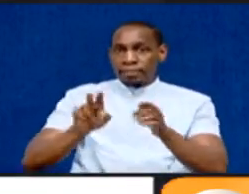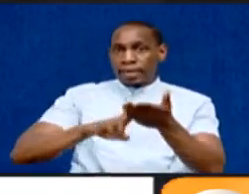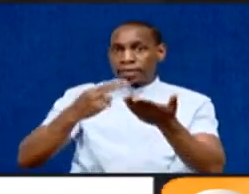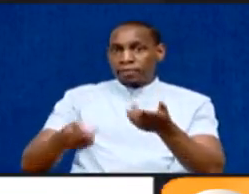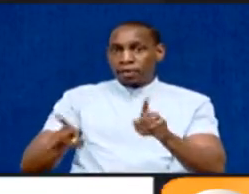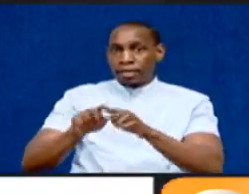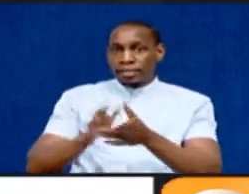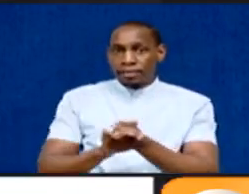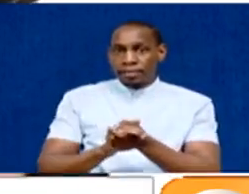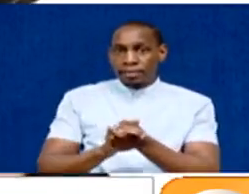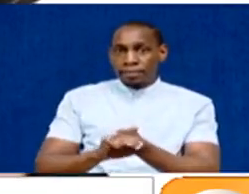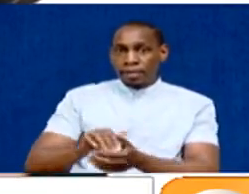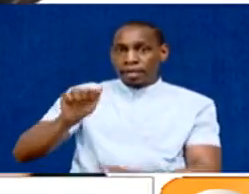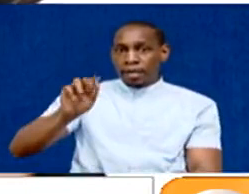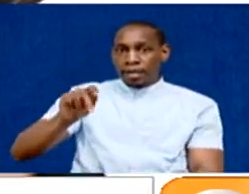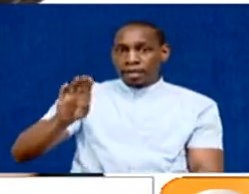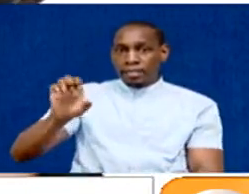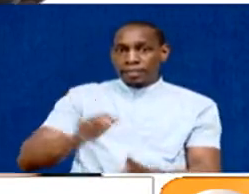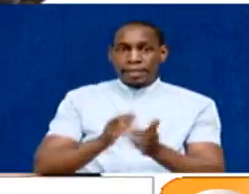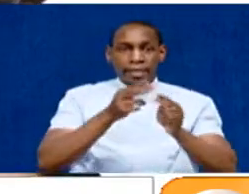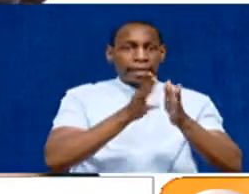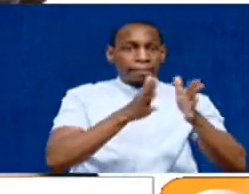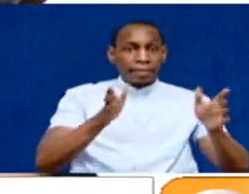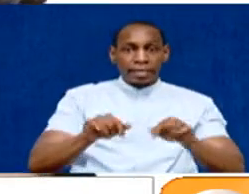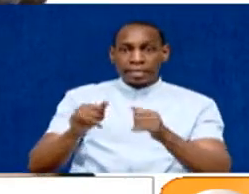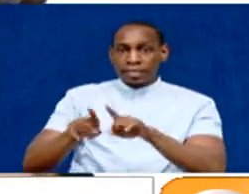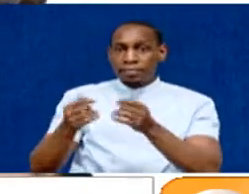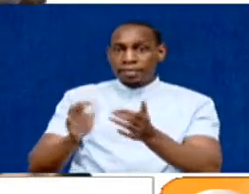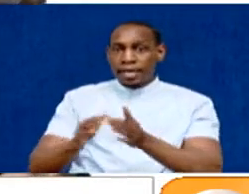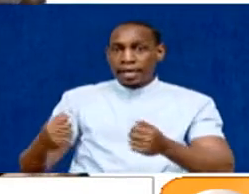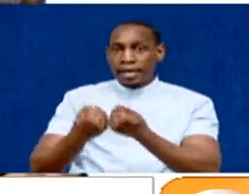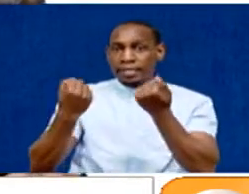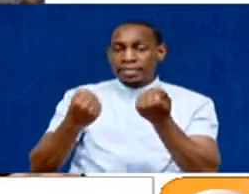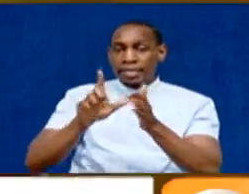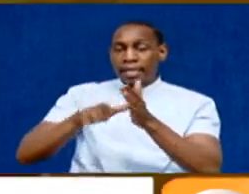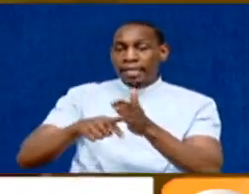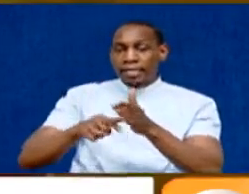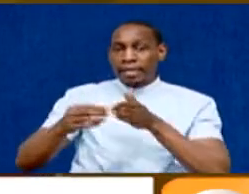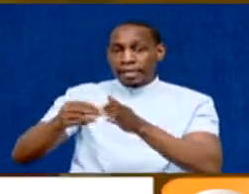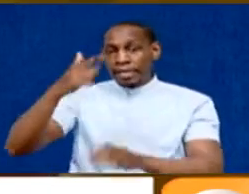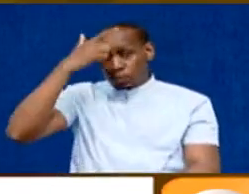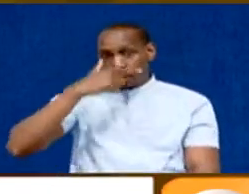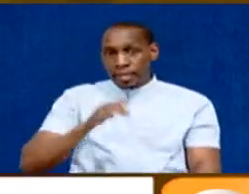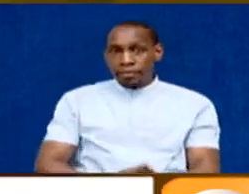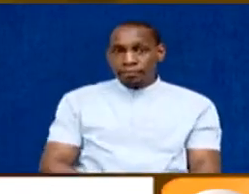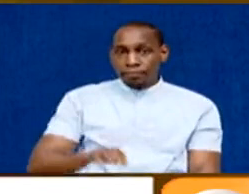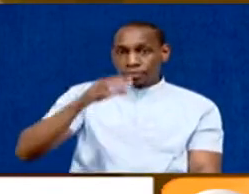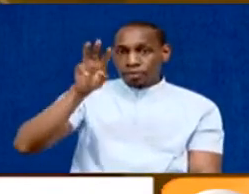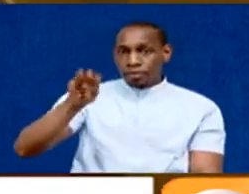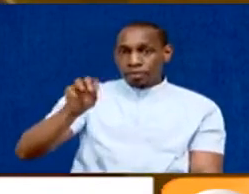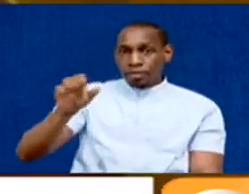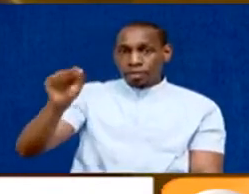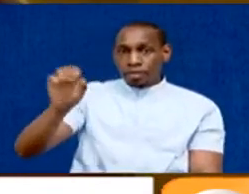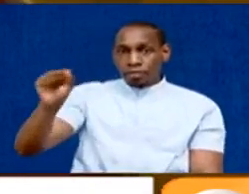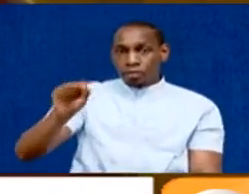apart kachinua achebe. From celebrity status to an accident that would blind him. Moses Kilonzo was